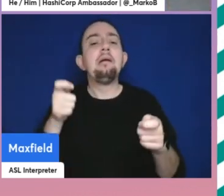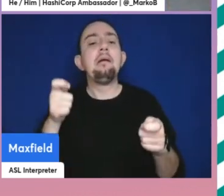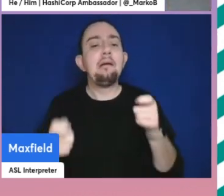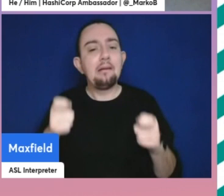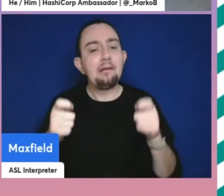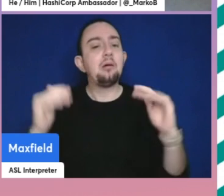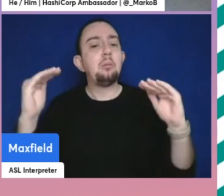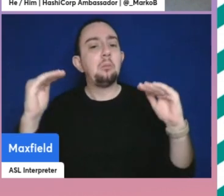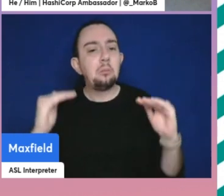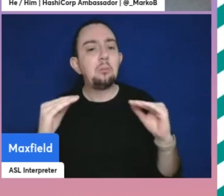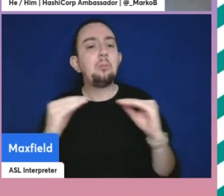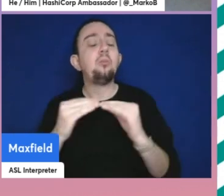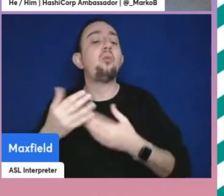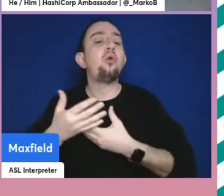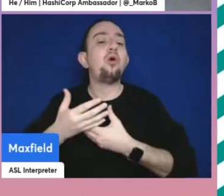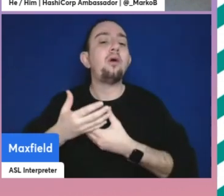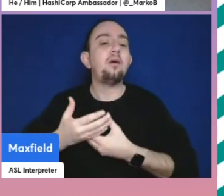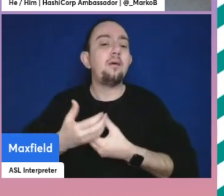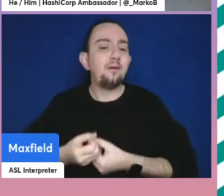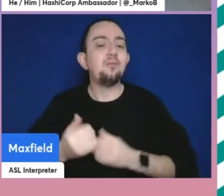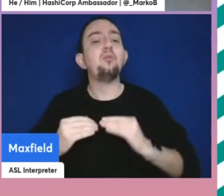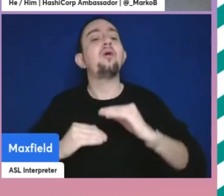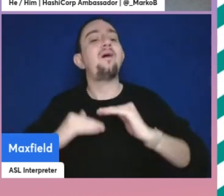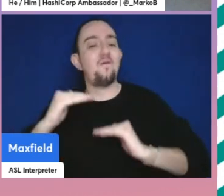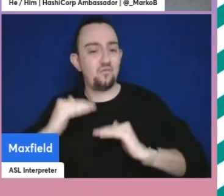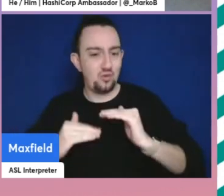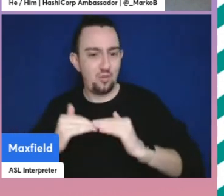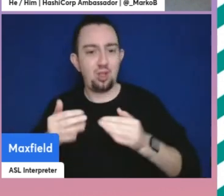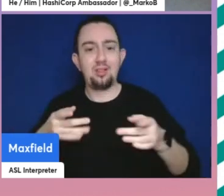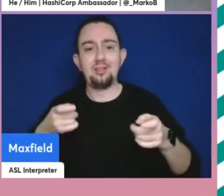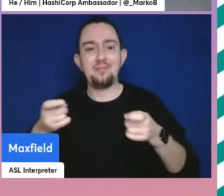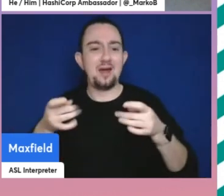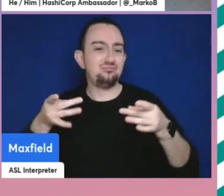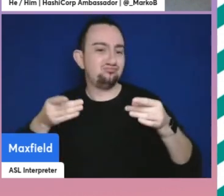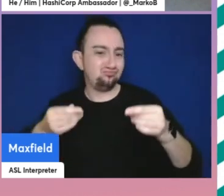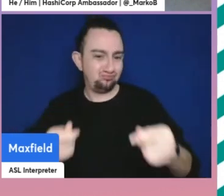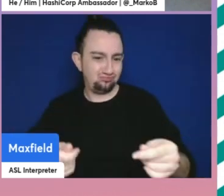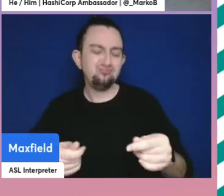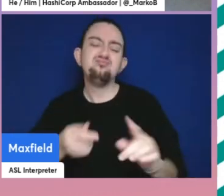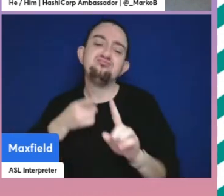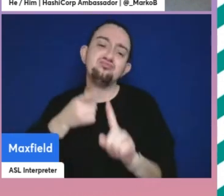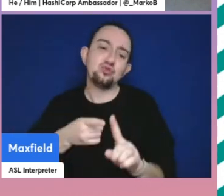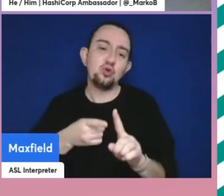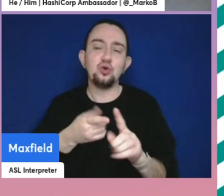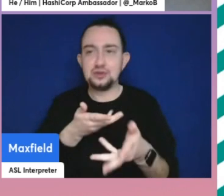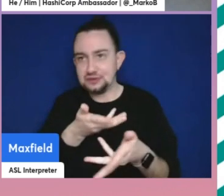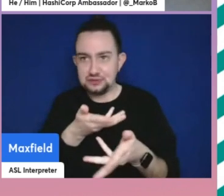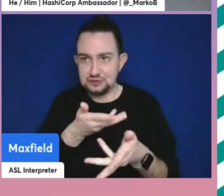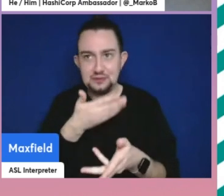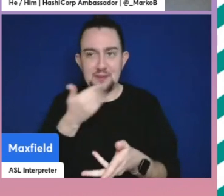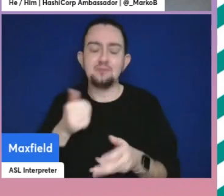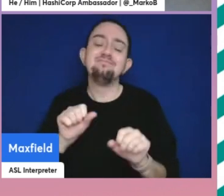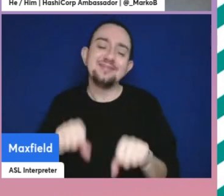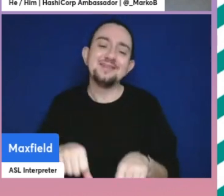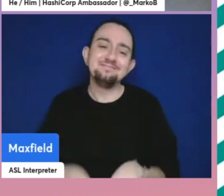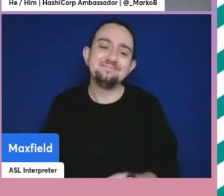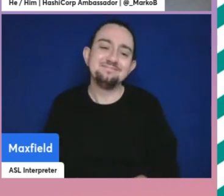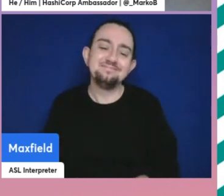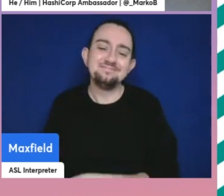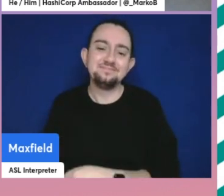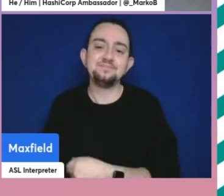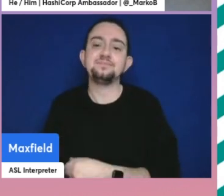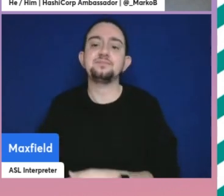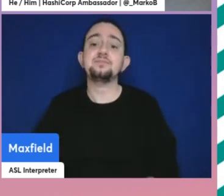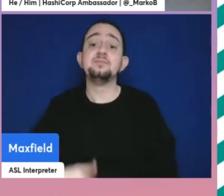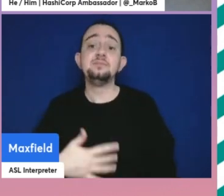of or have it managed in a way that you can kind of work with it. Also, what we're usually